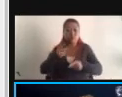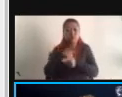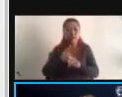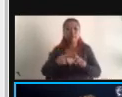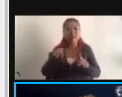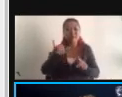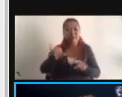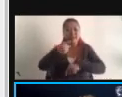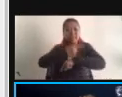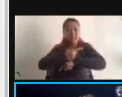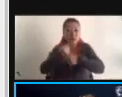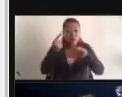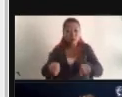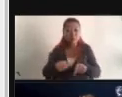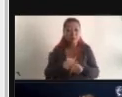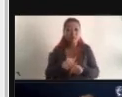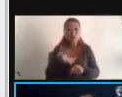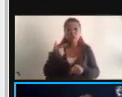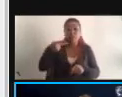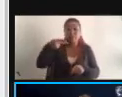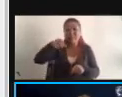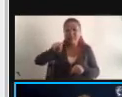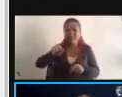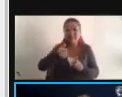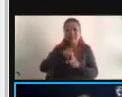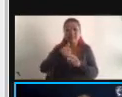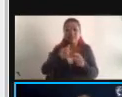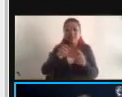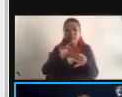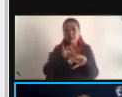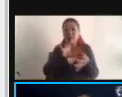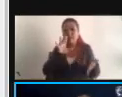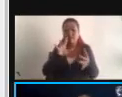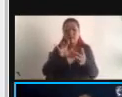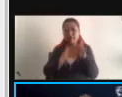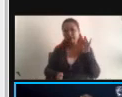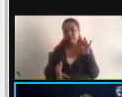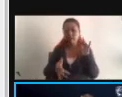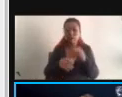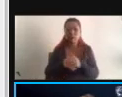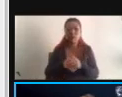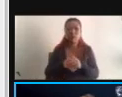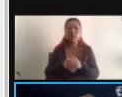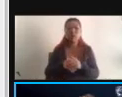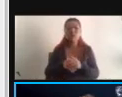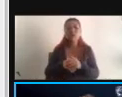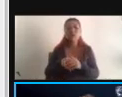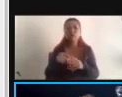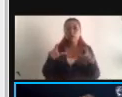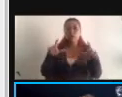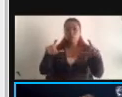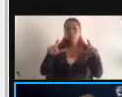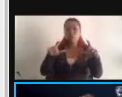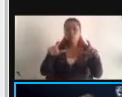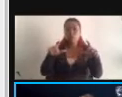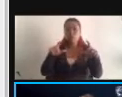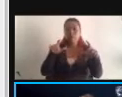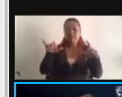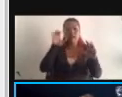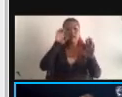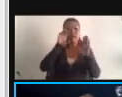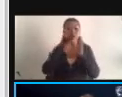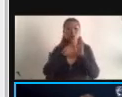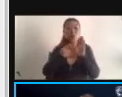particular day, the GPS had become disconnected. But these are what the displays look like, even though the